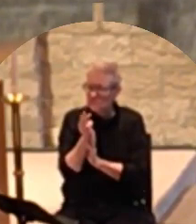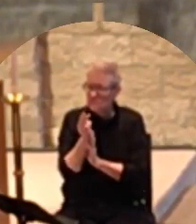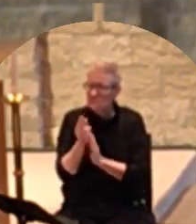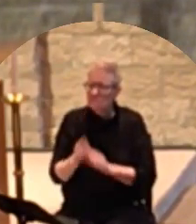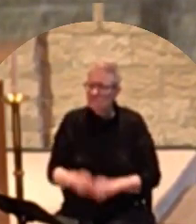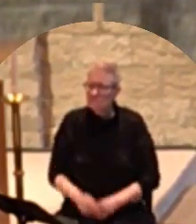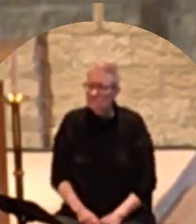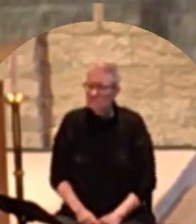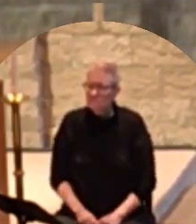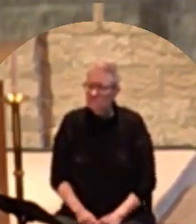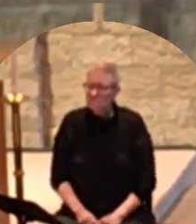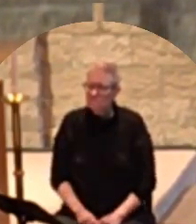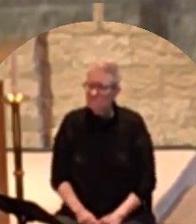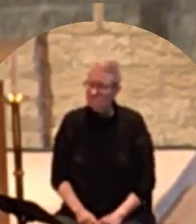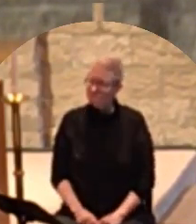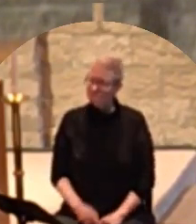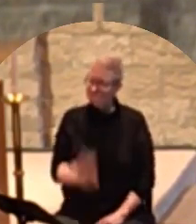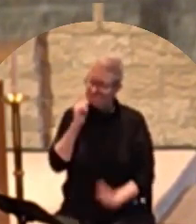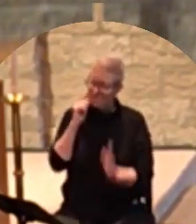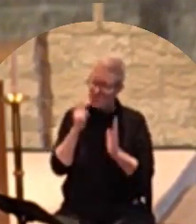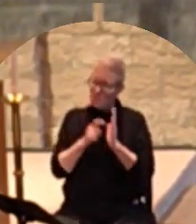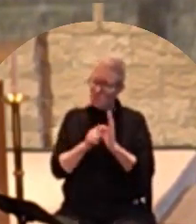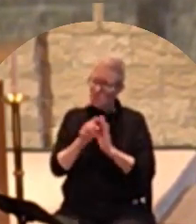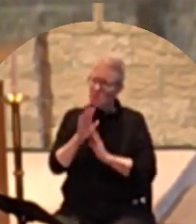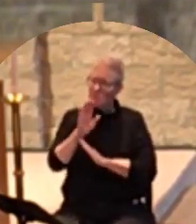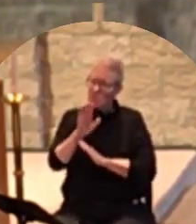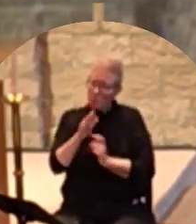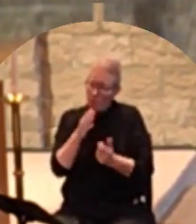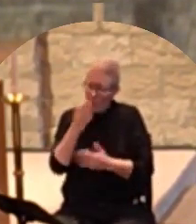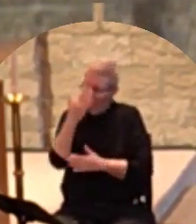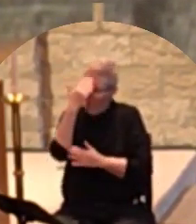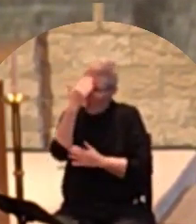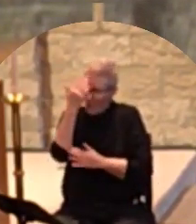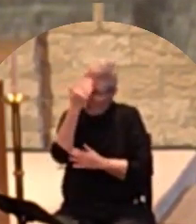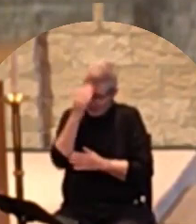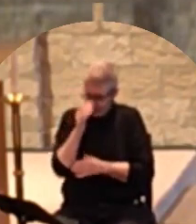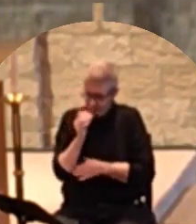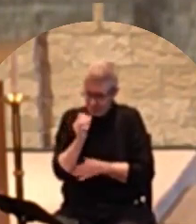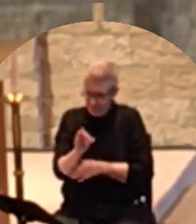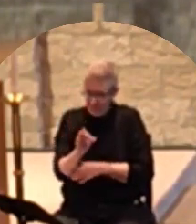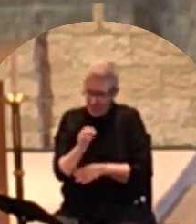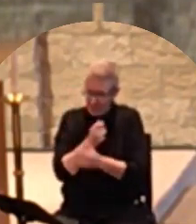awareness of love in silence.